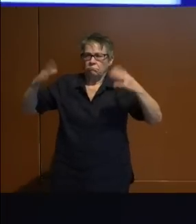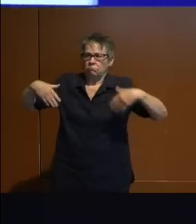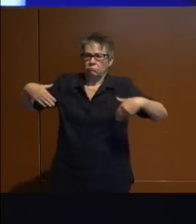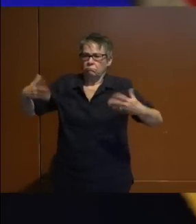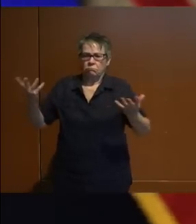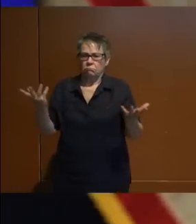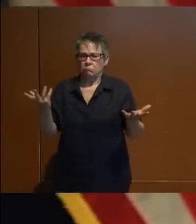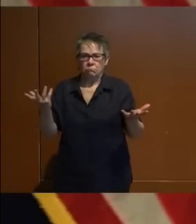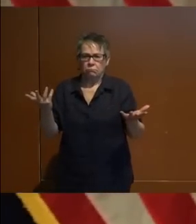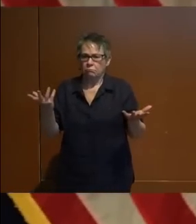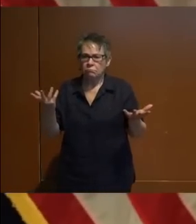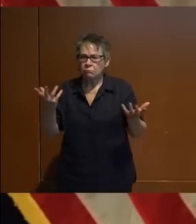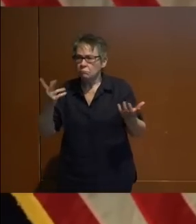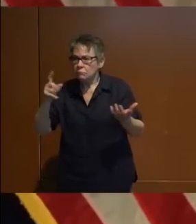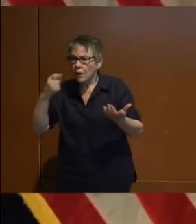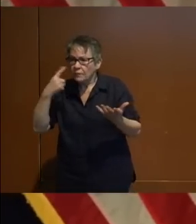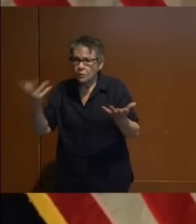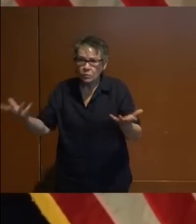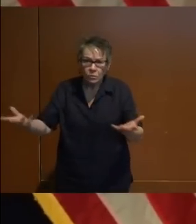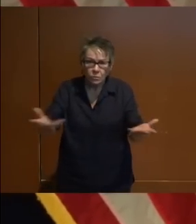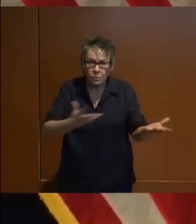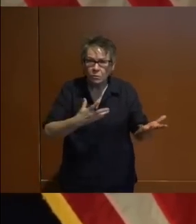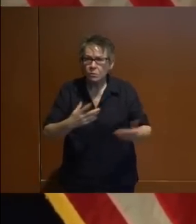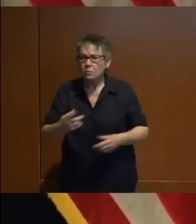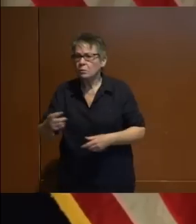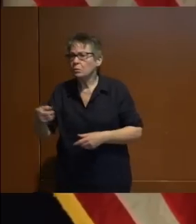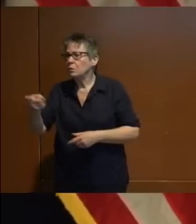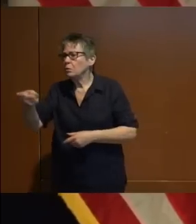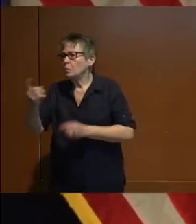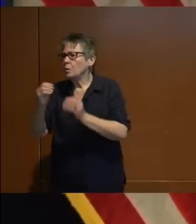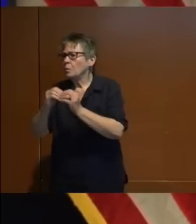good? Dave, come over here. Dante?